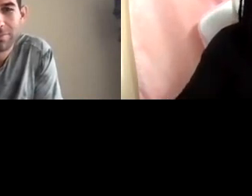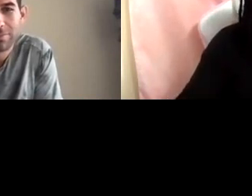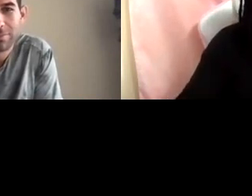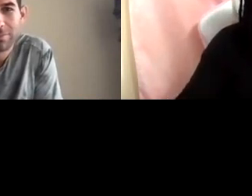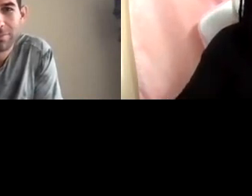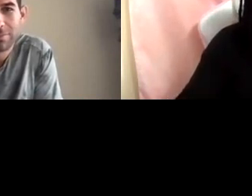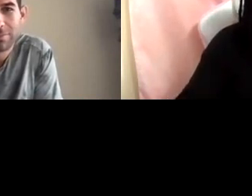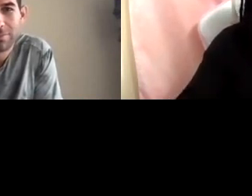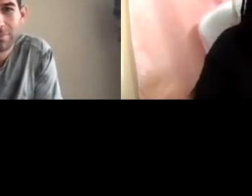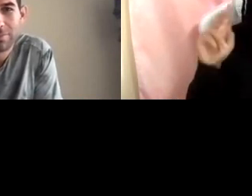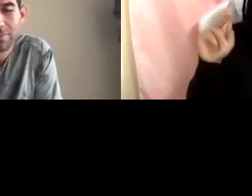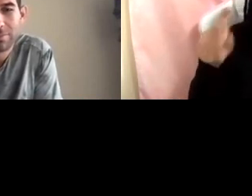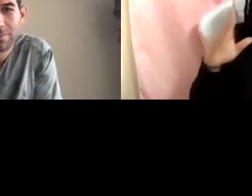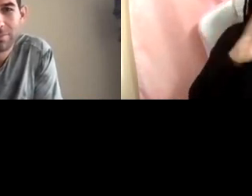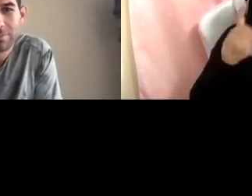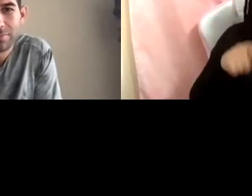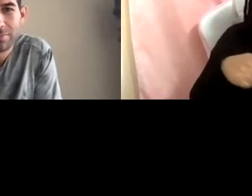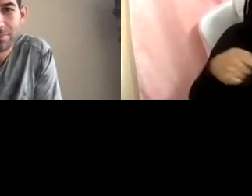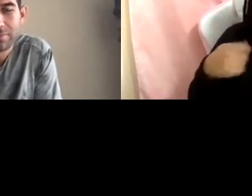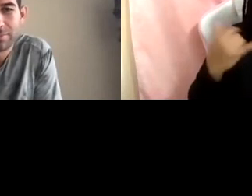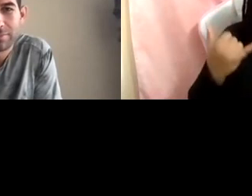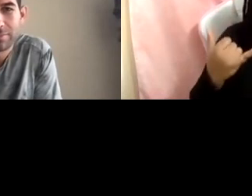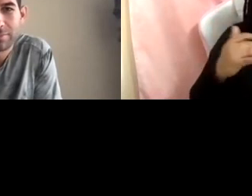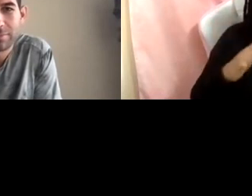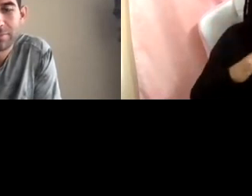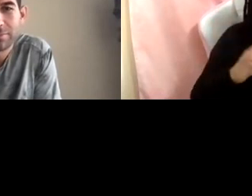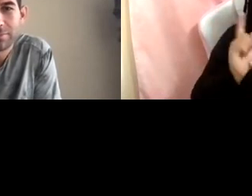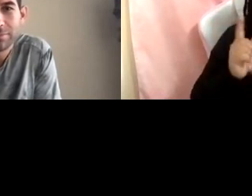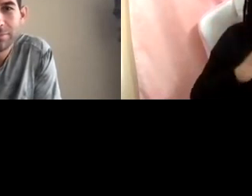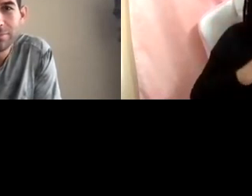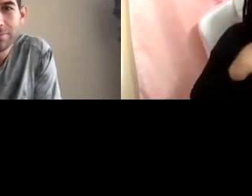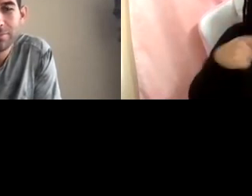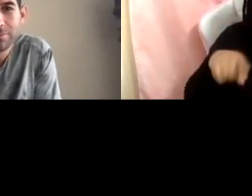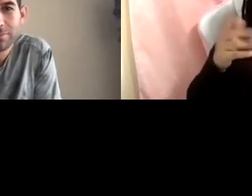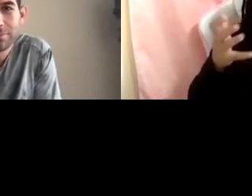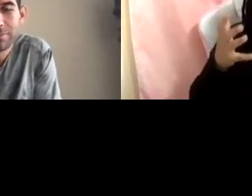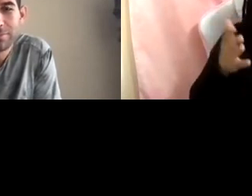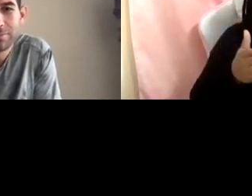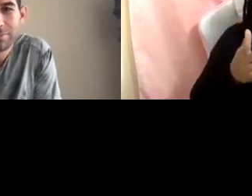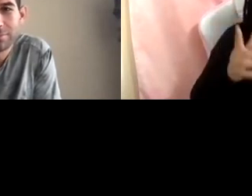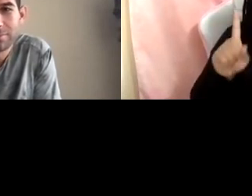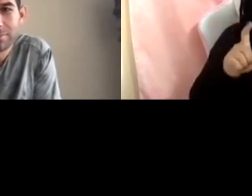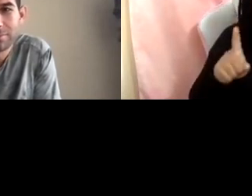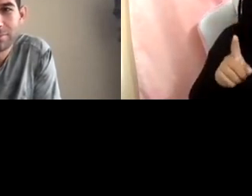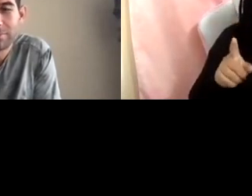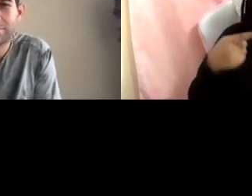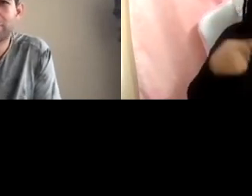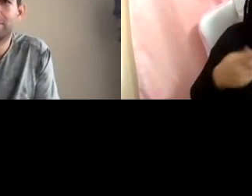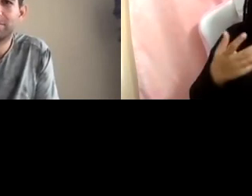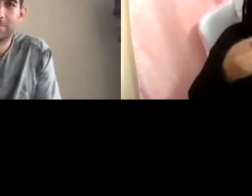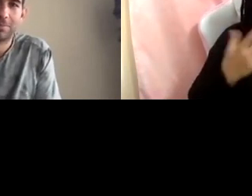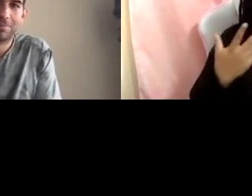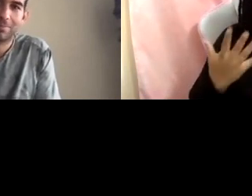So yeah, we can just wrap things up a couple minutes early, unless anyone has any other questions they'd like to ask or any points they'd like to